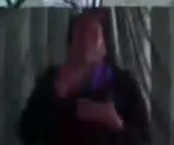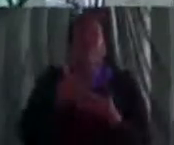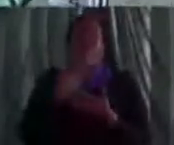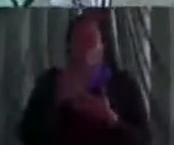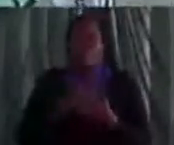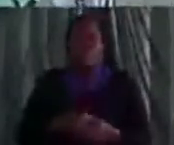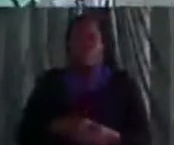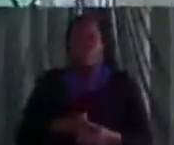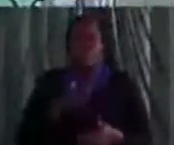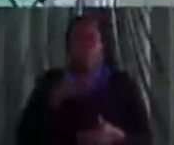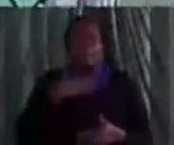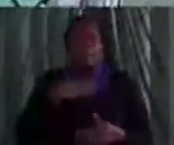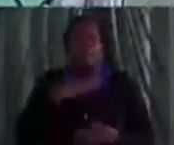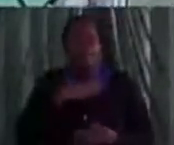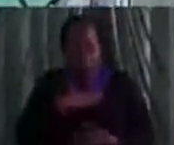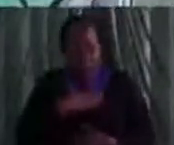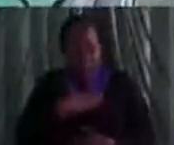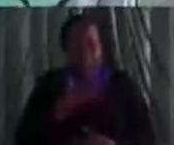My Lord, I like it